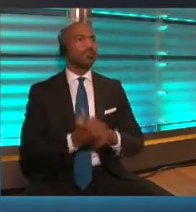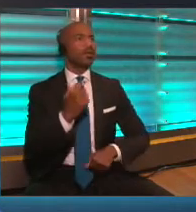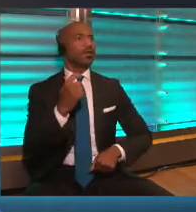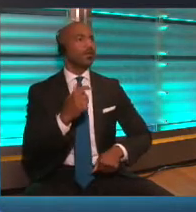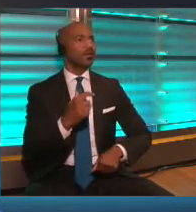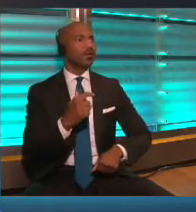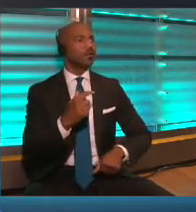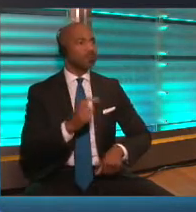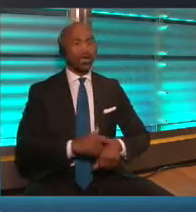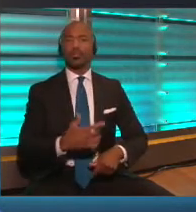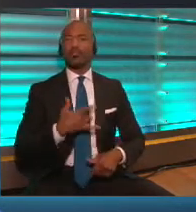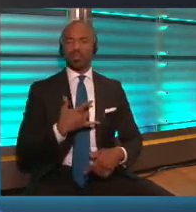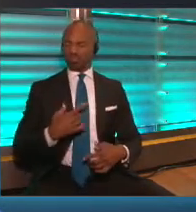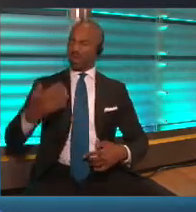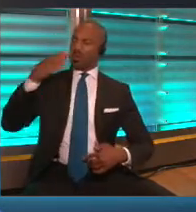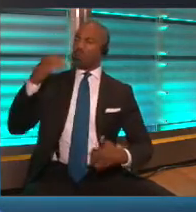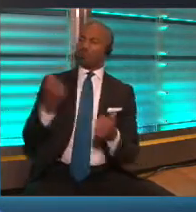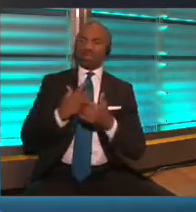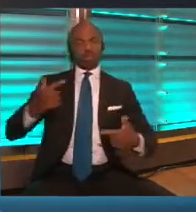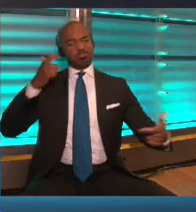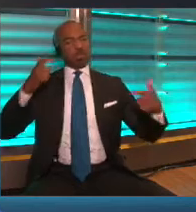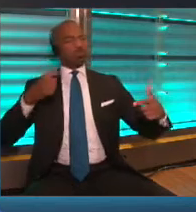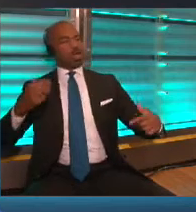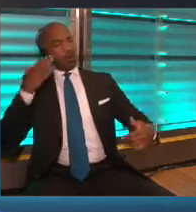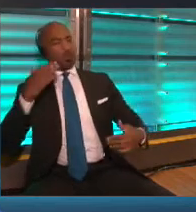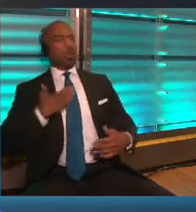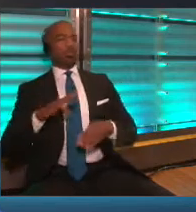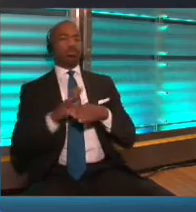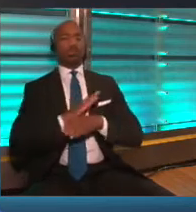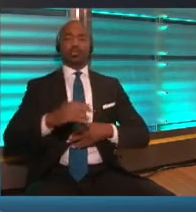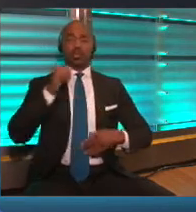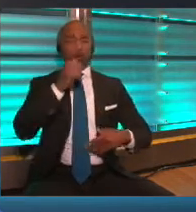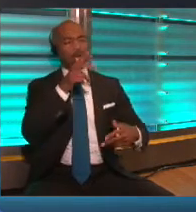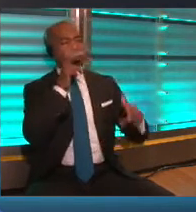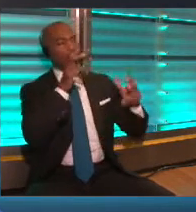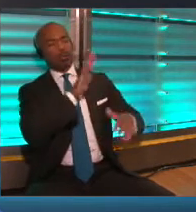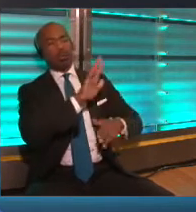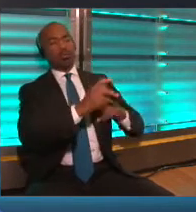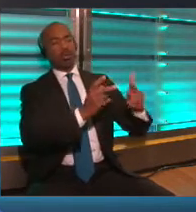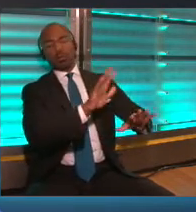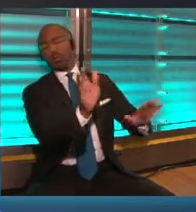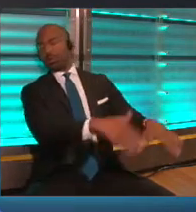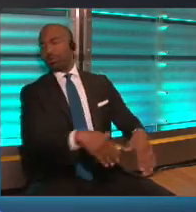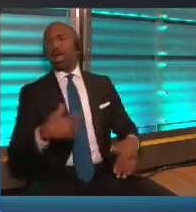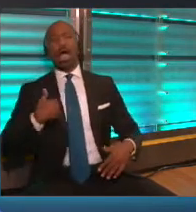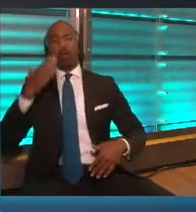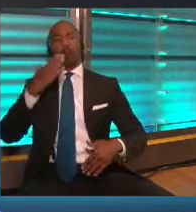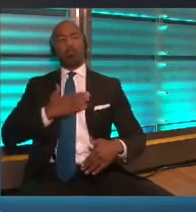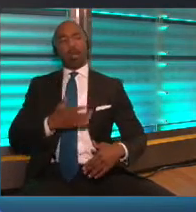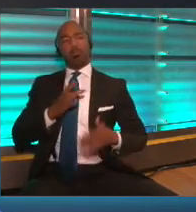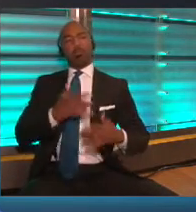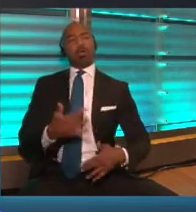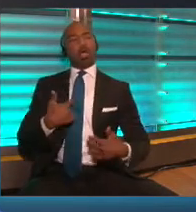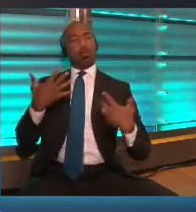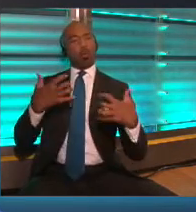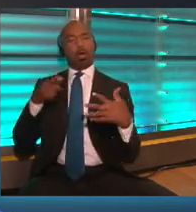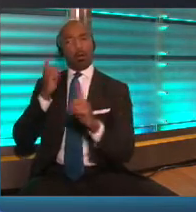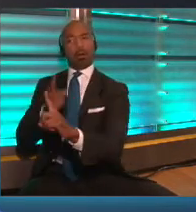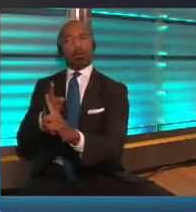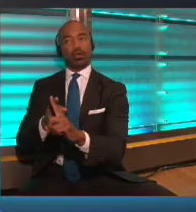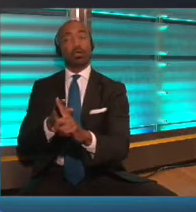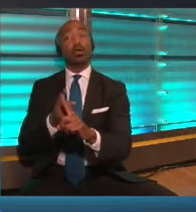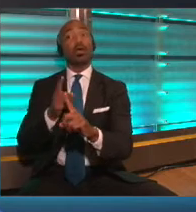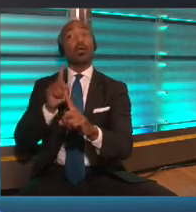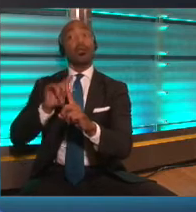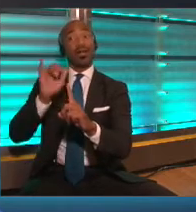great ideas, and sometimes they think they know everything there is to know about their business, and they don't want to hear it from anyone. But it's so important to become a good